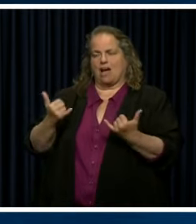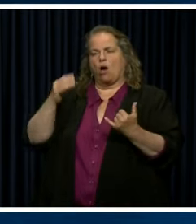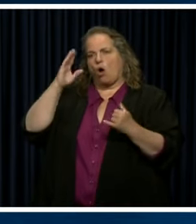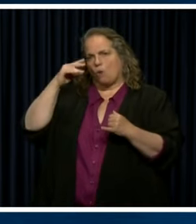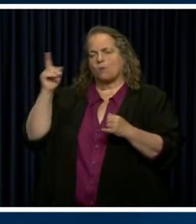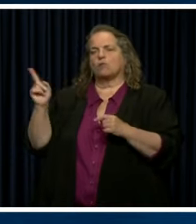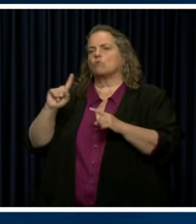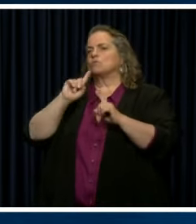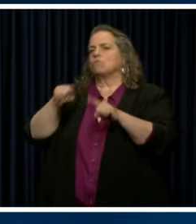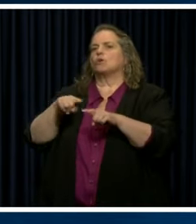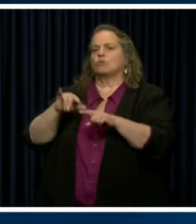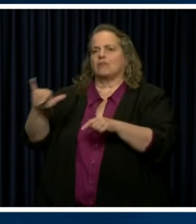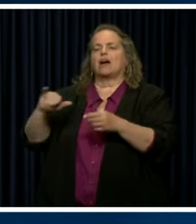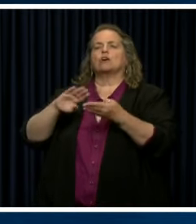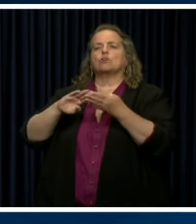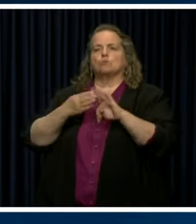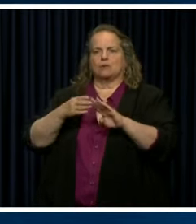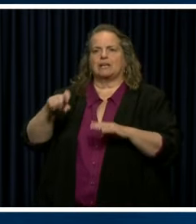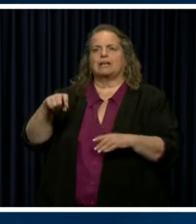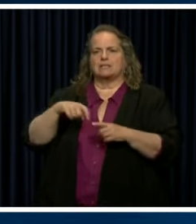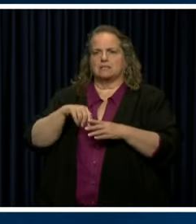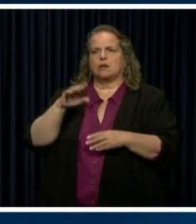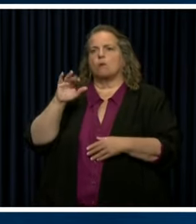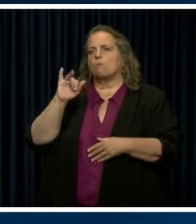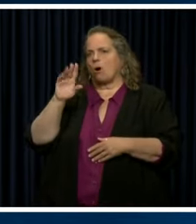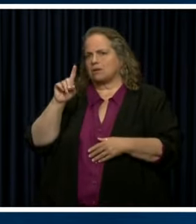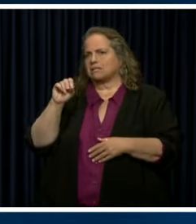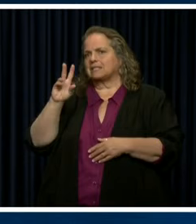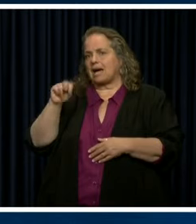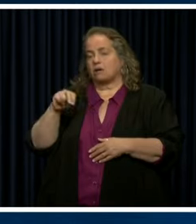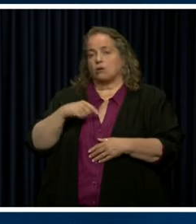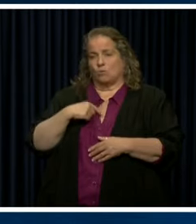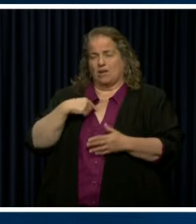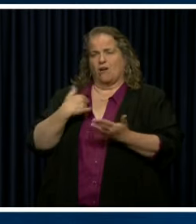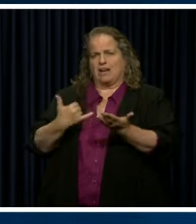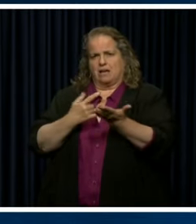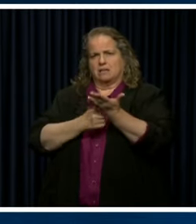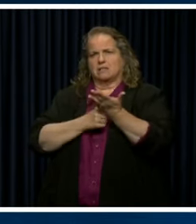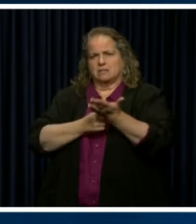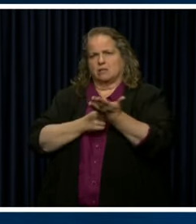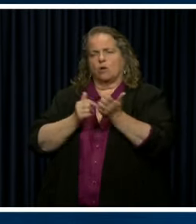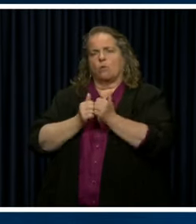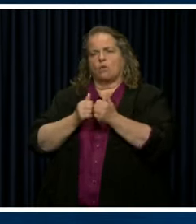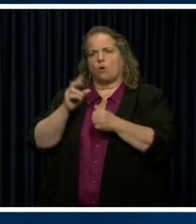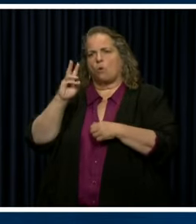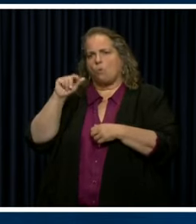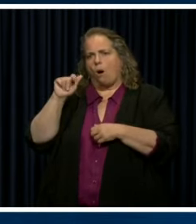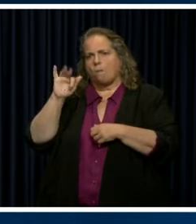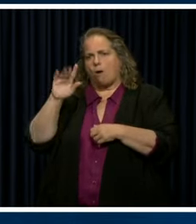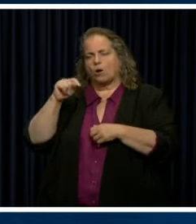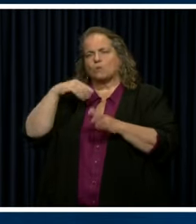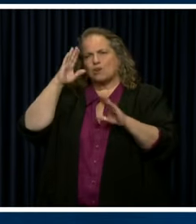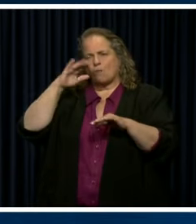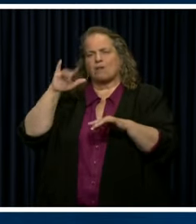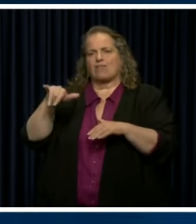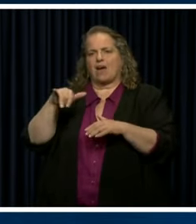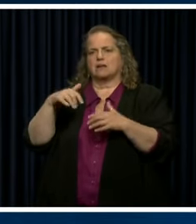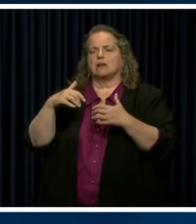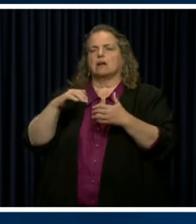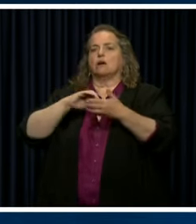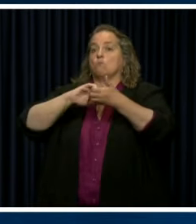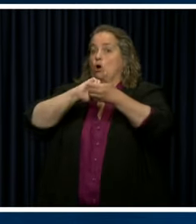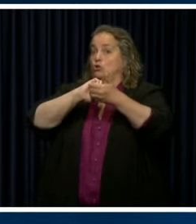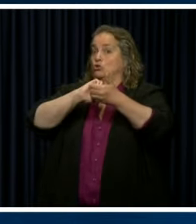to that community need. I will tell you, we are in talks with Walmart where we hope this partnership will continue to